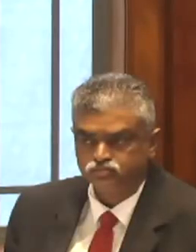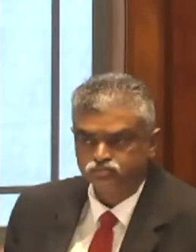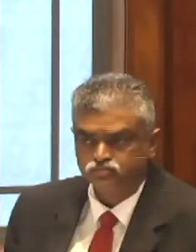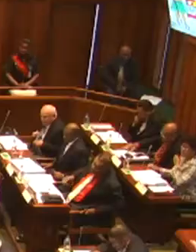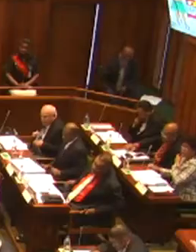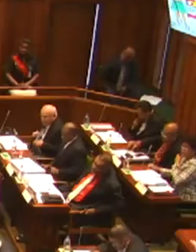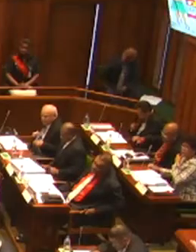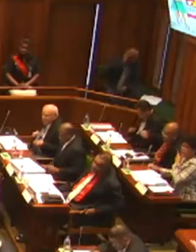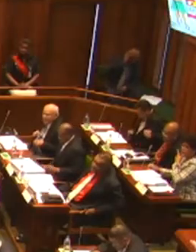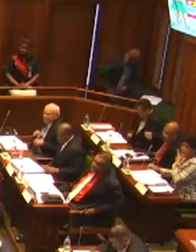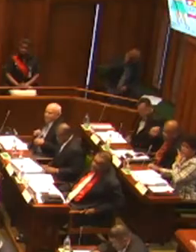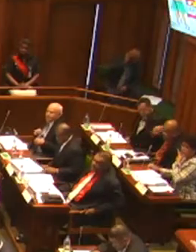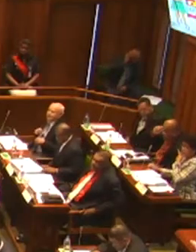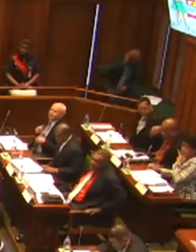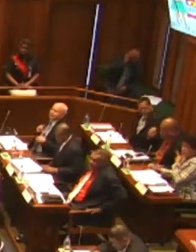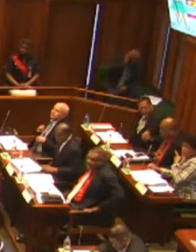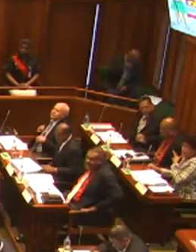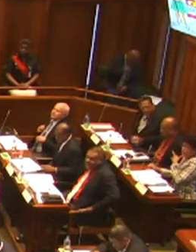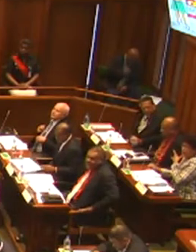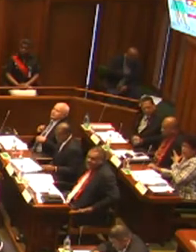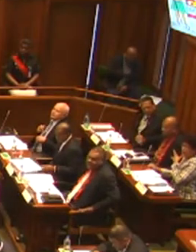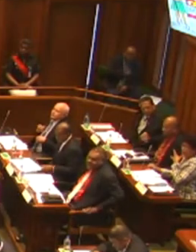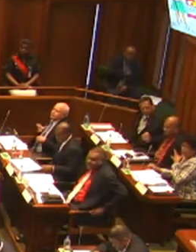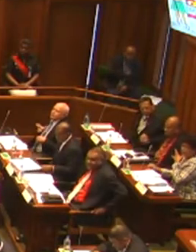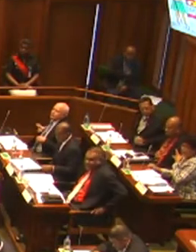Honourable Minister for Education, Heritage and Arts.